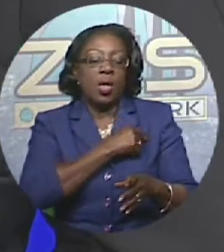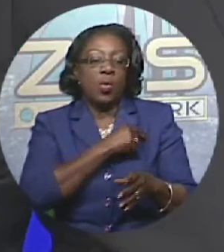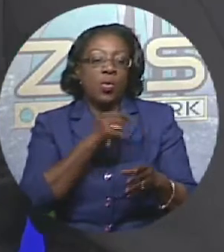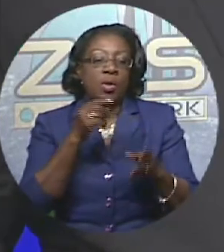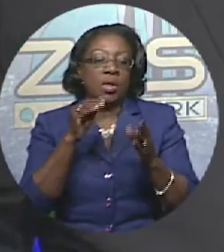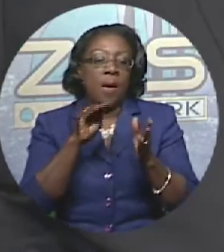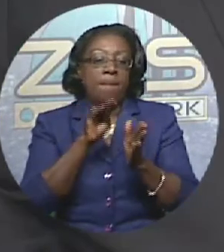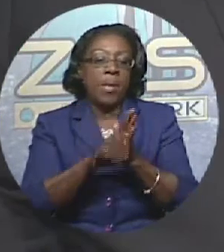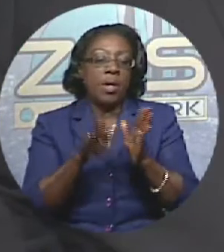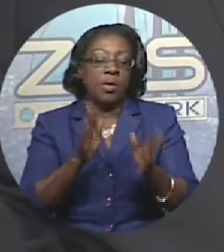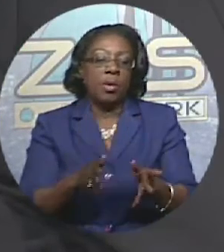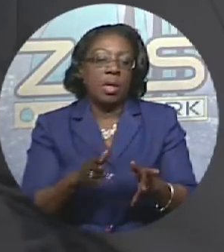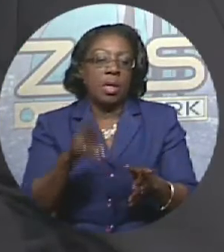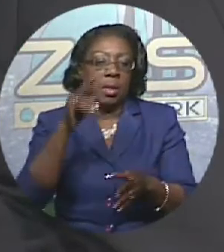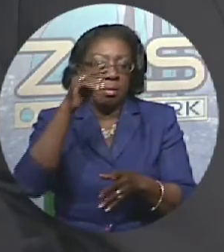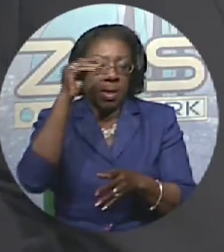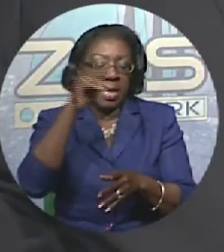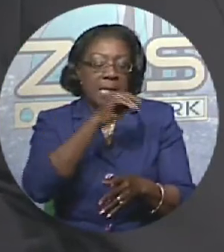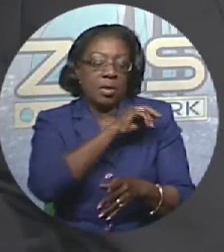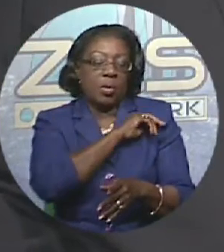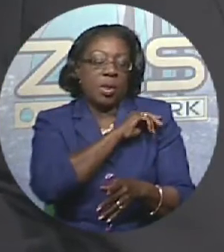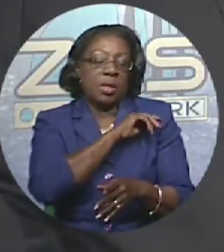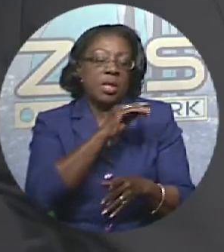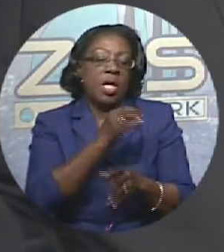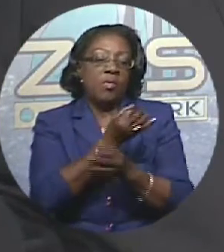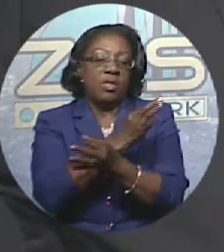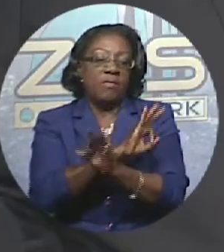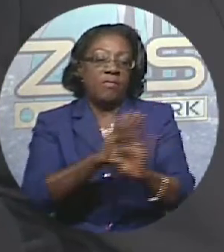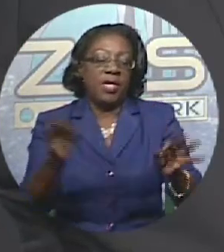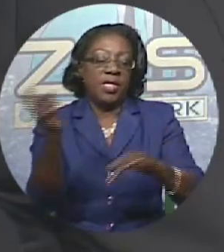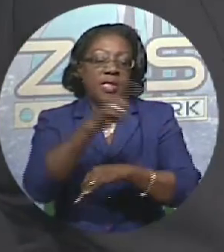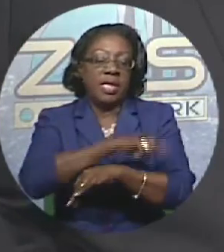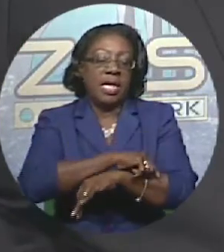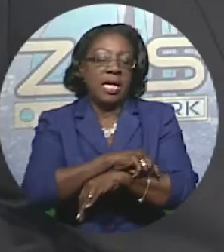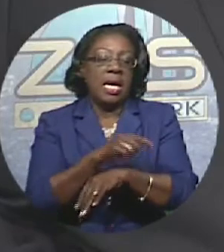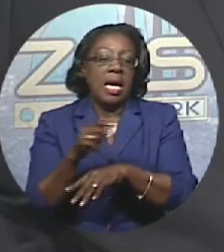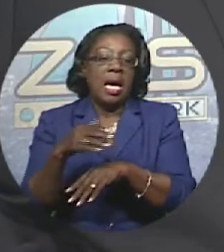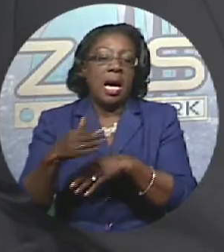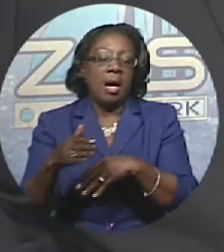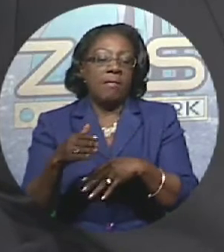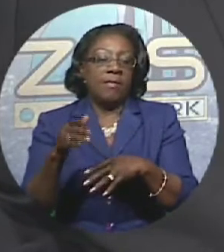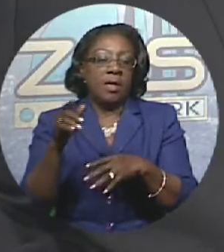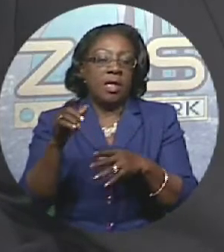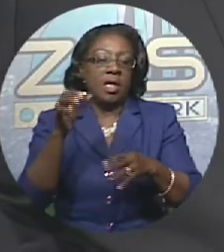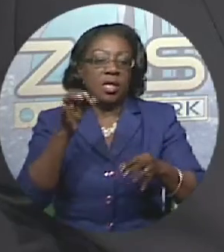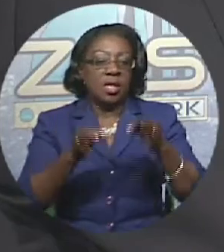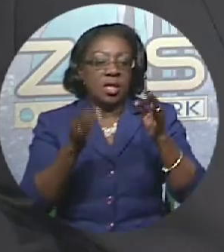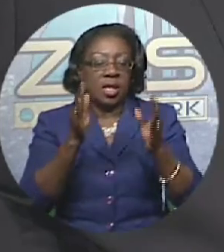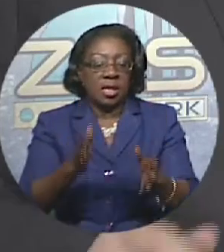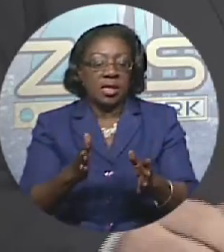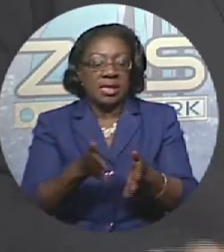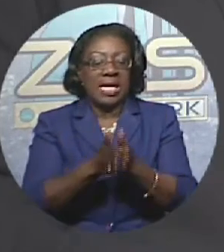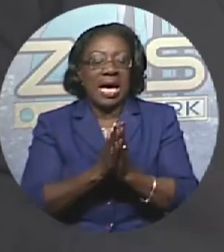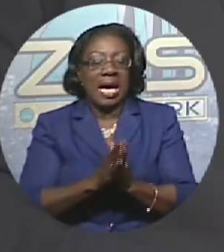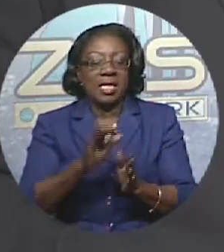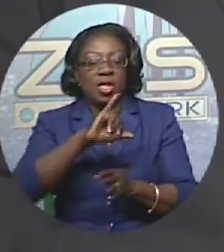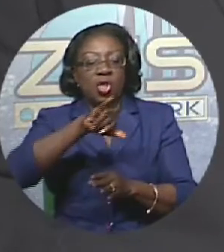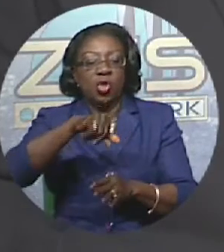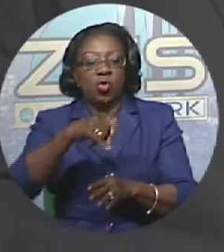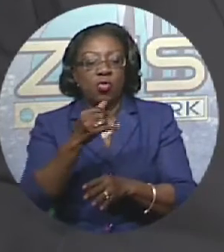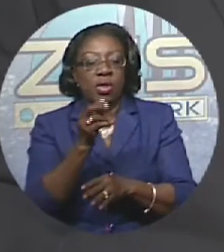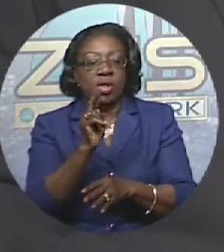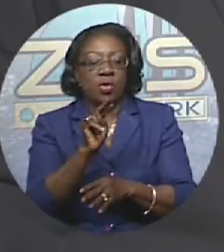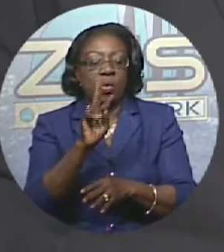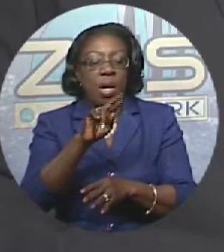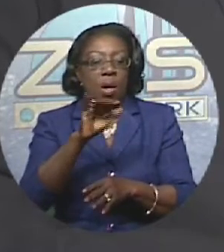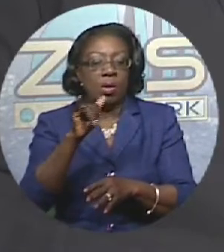was acquitted today after Justice Vera Watkins ordered jurors to find him not guilty. This after Justice Watkins ruled that the quality of the